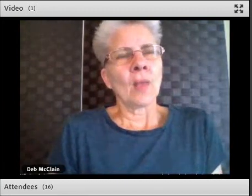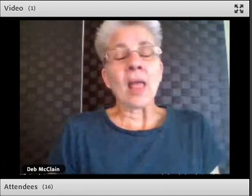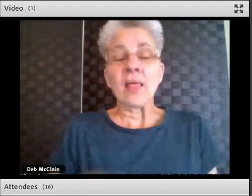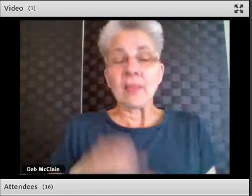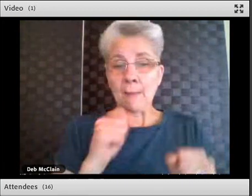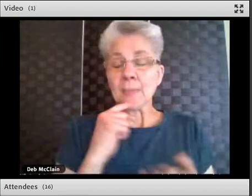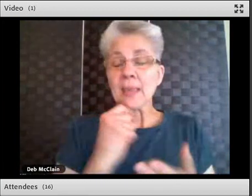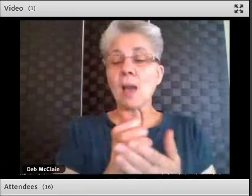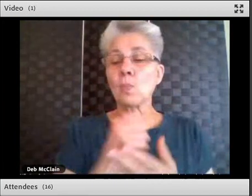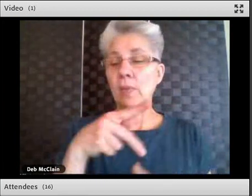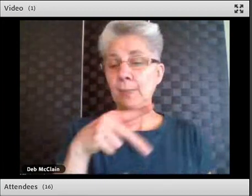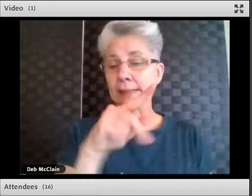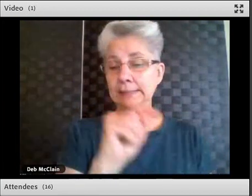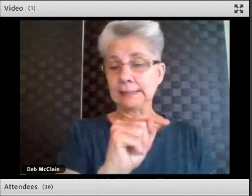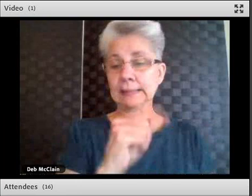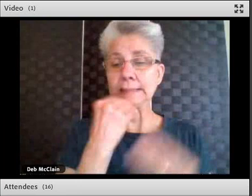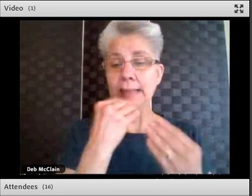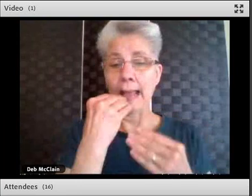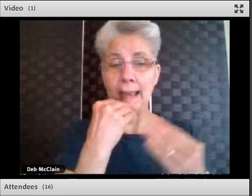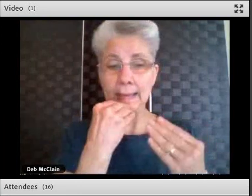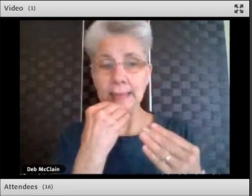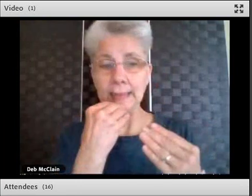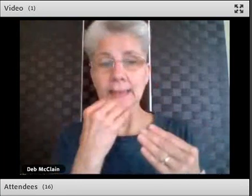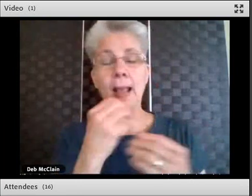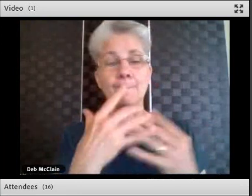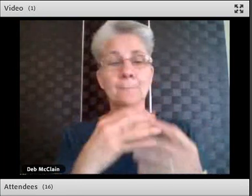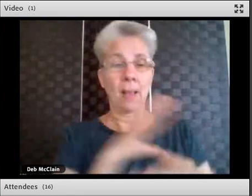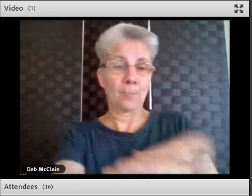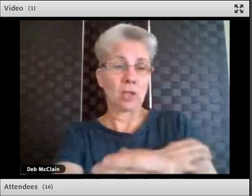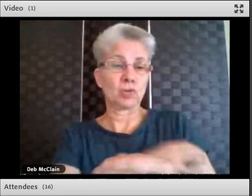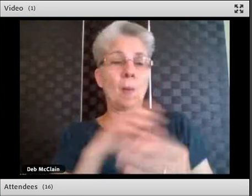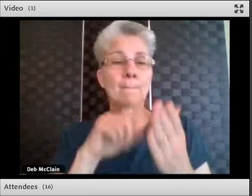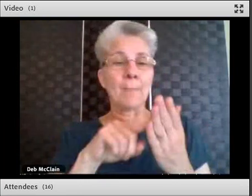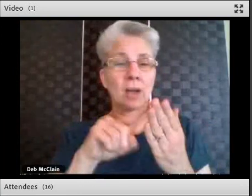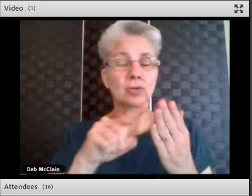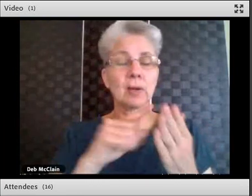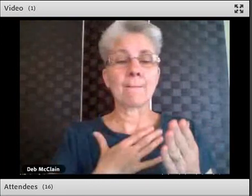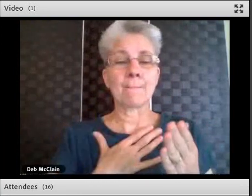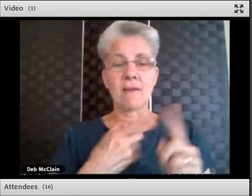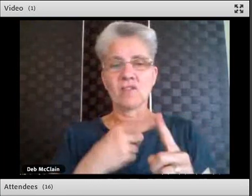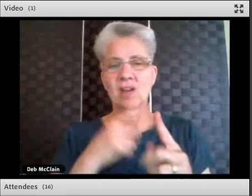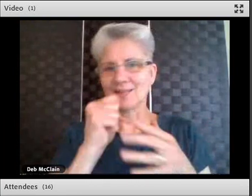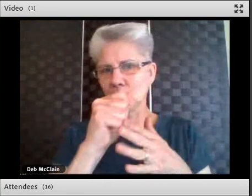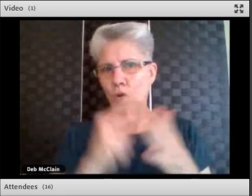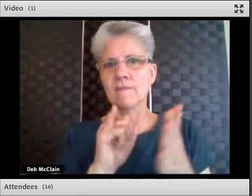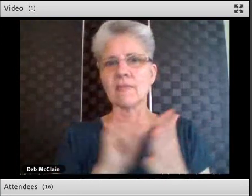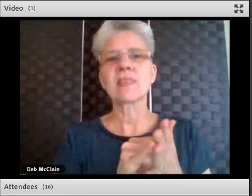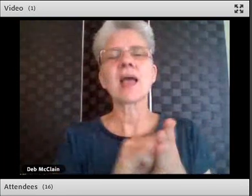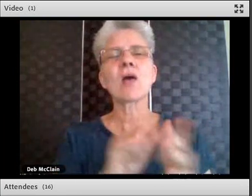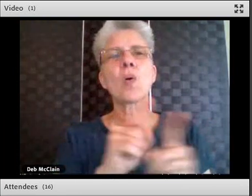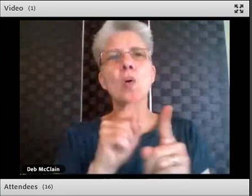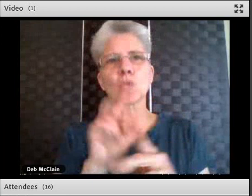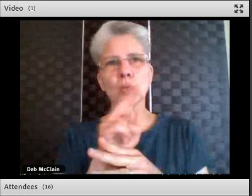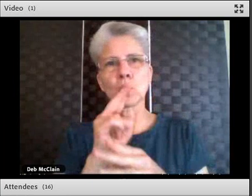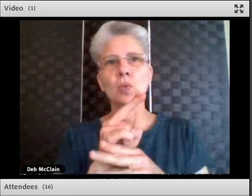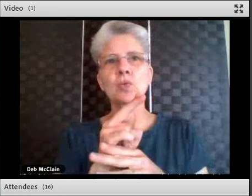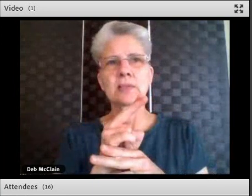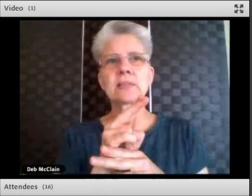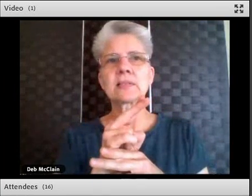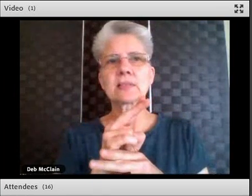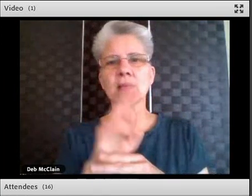with physical therapy, diet, and blood pressure monitoring. And my friend does all of this, and she also uses